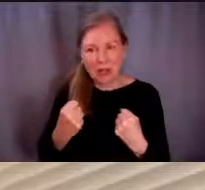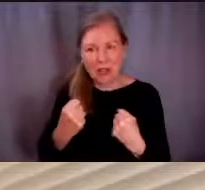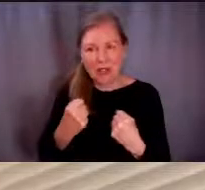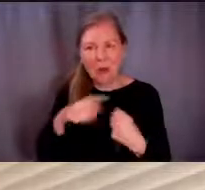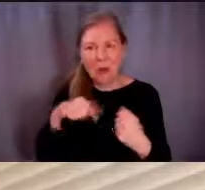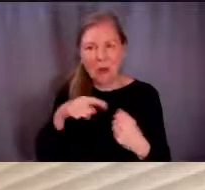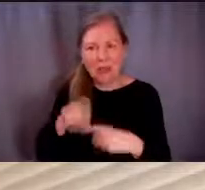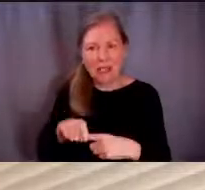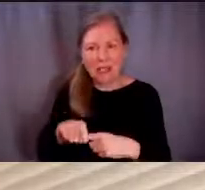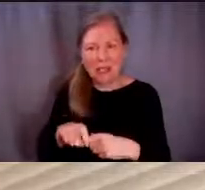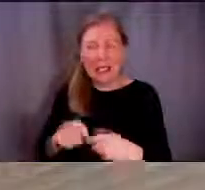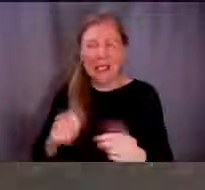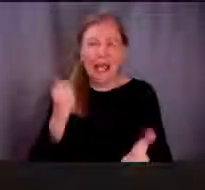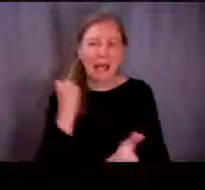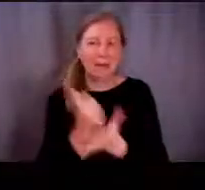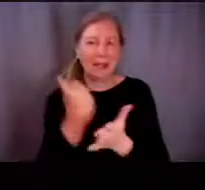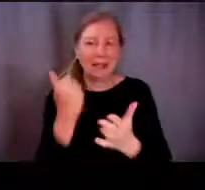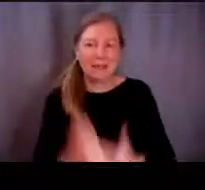Amen.